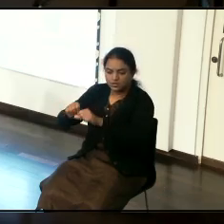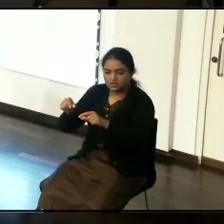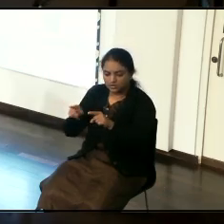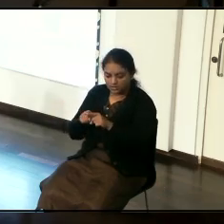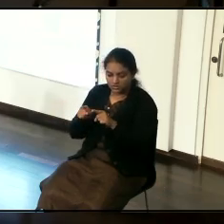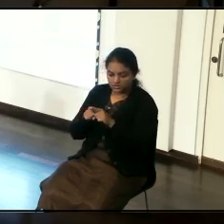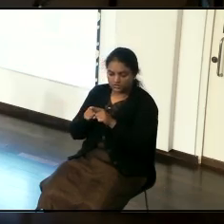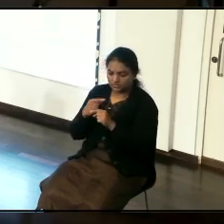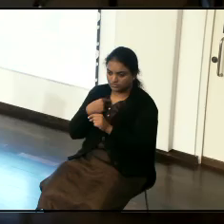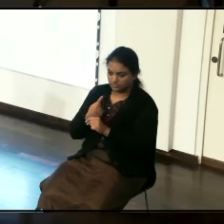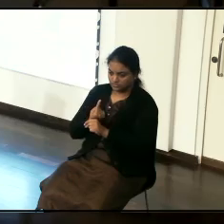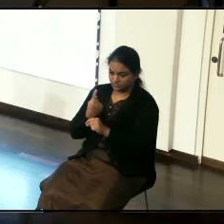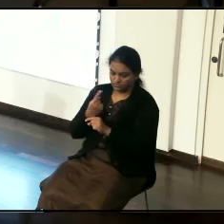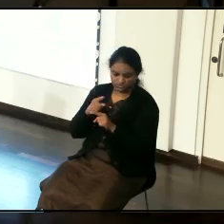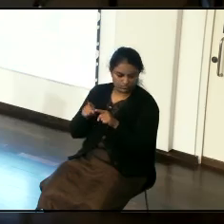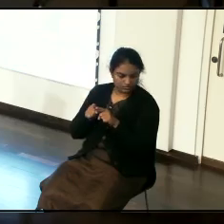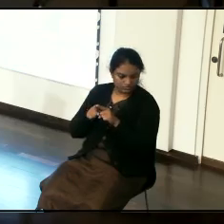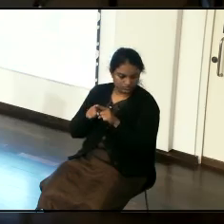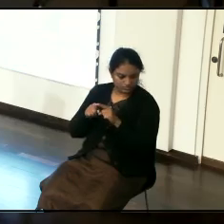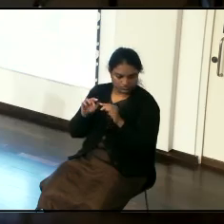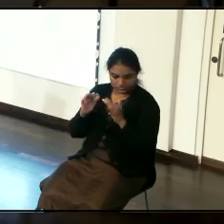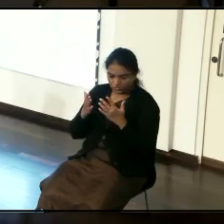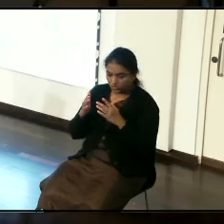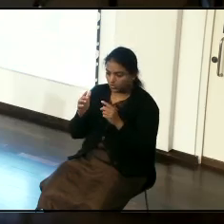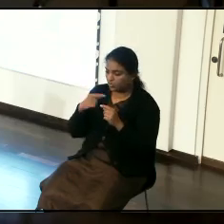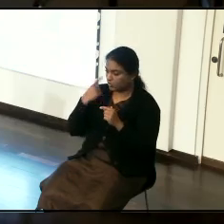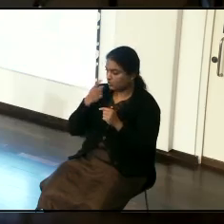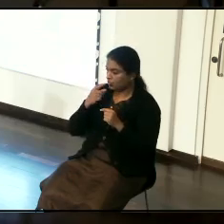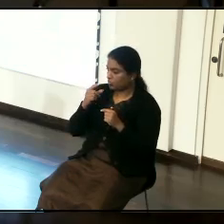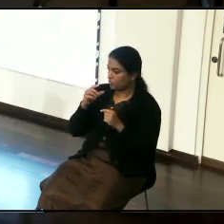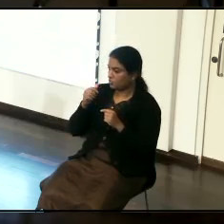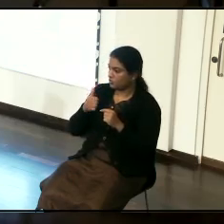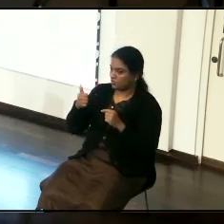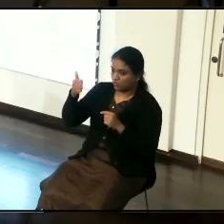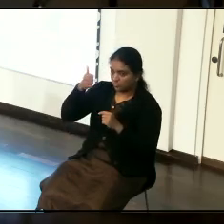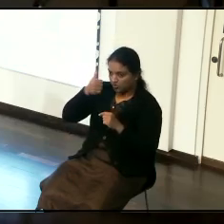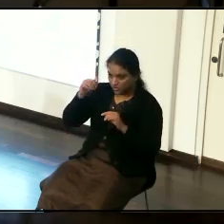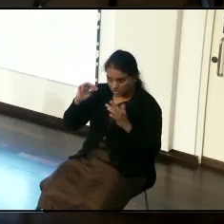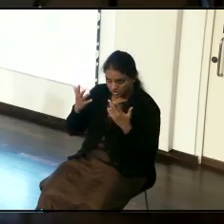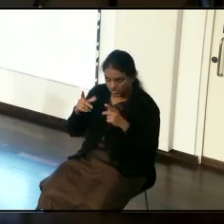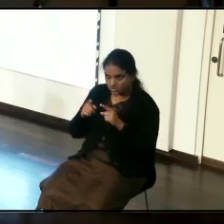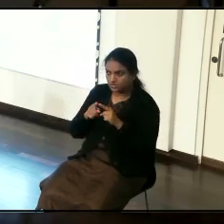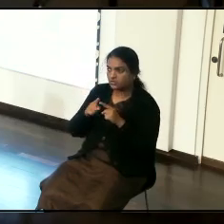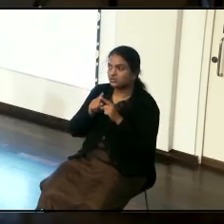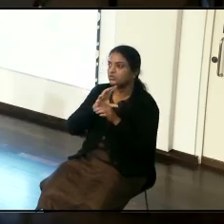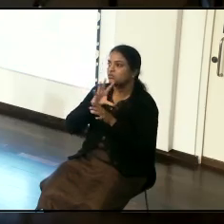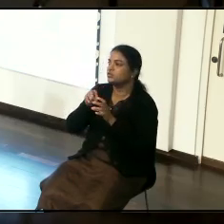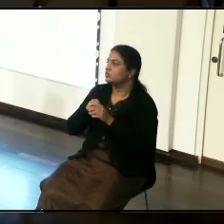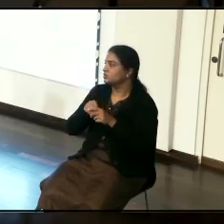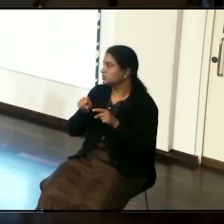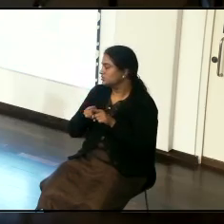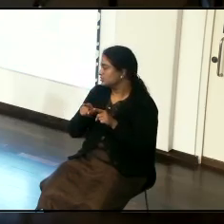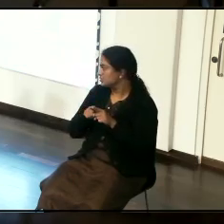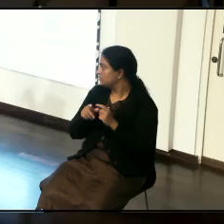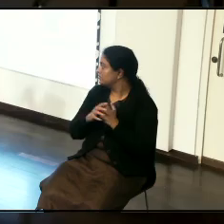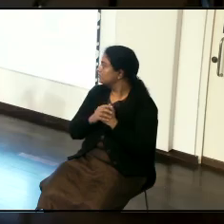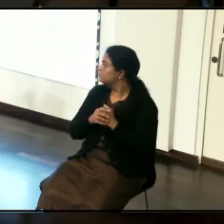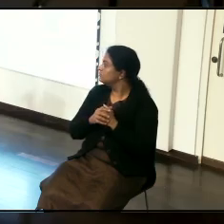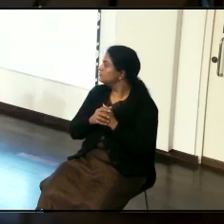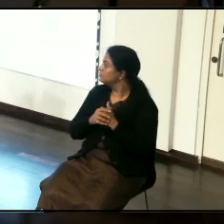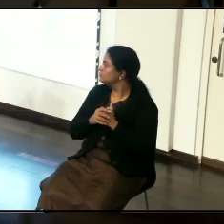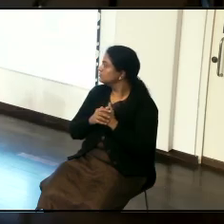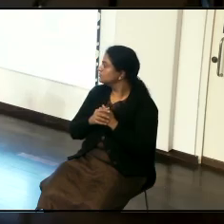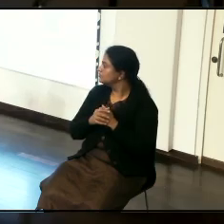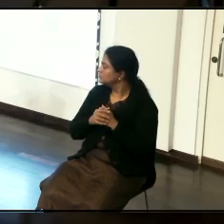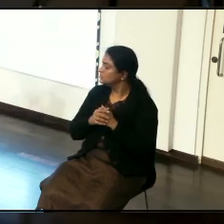only me and Samira, also the homeowners, and also a few others who have contributed content to the book. But I'm going to go